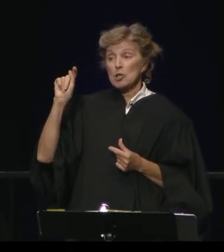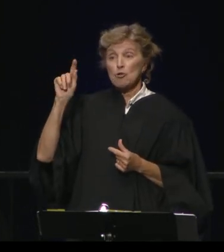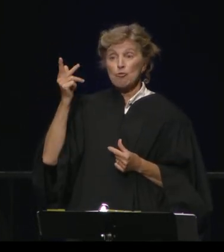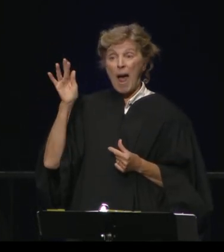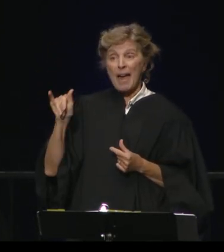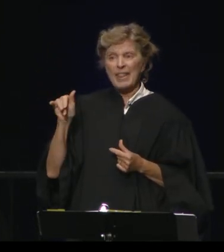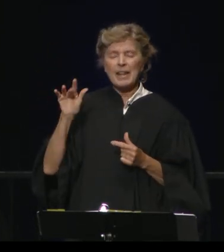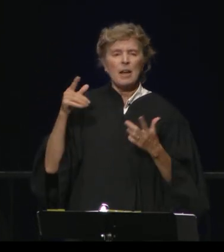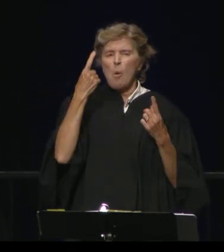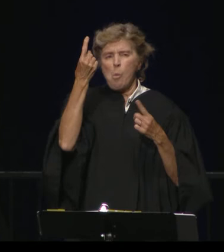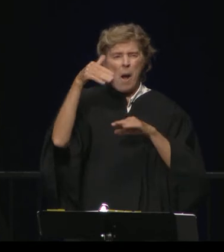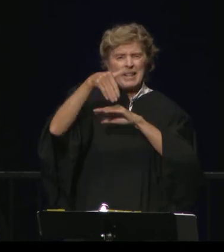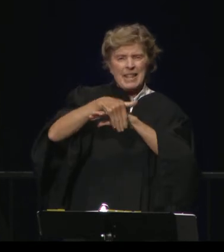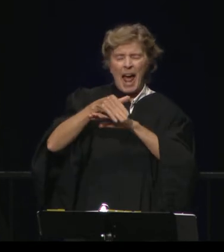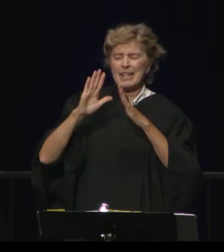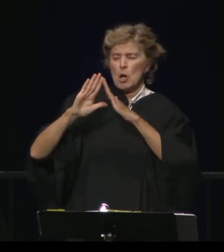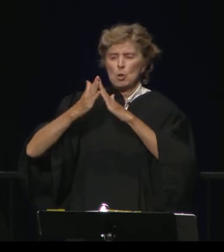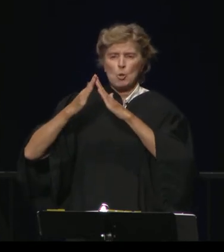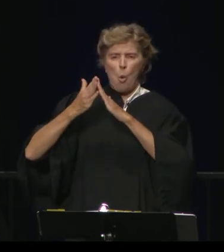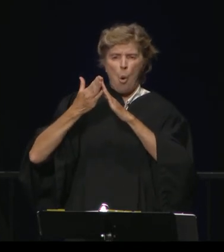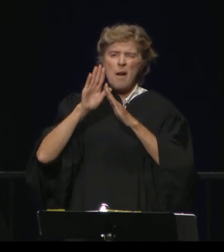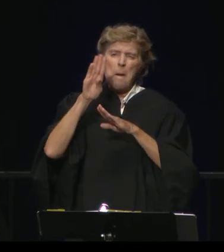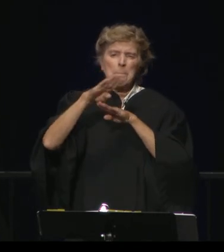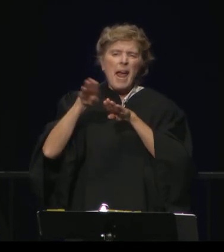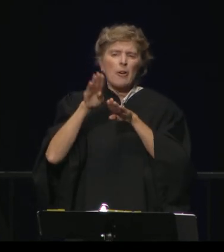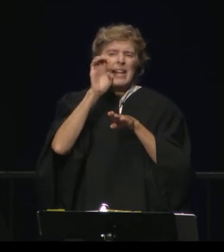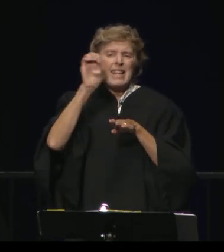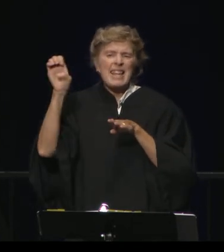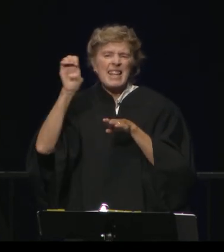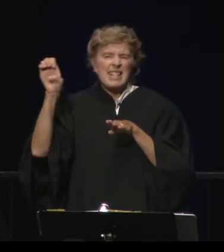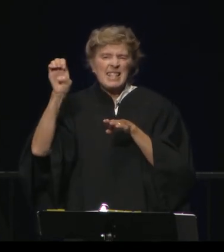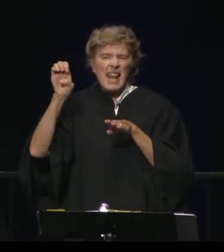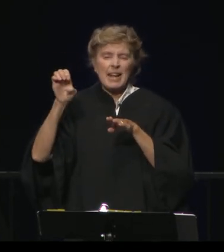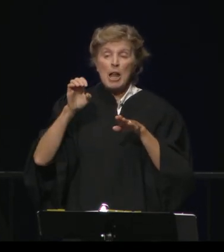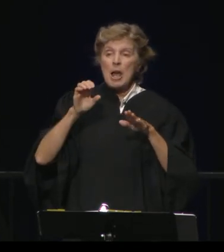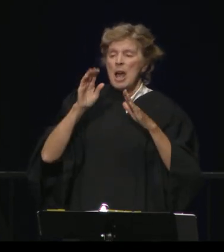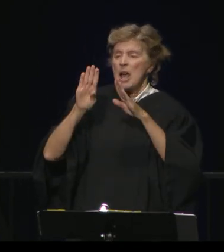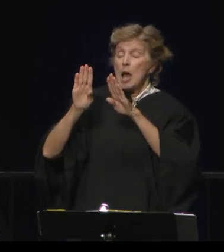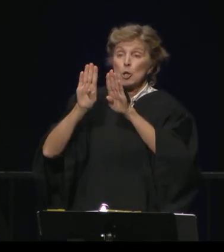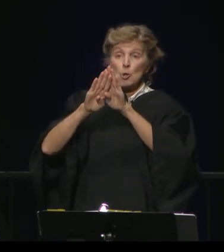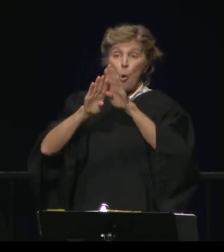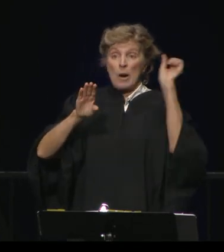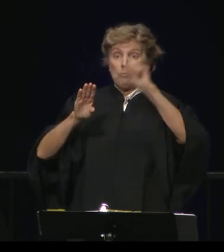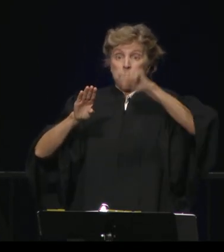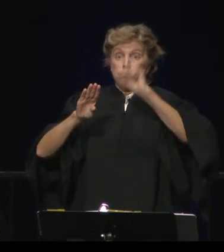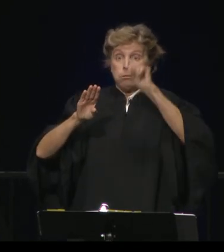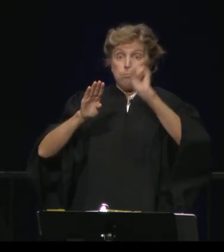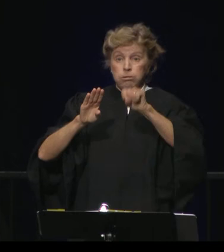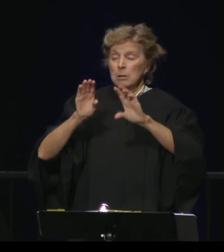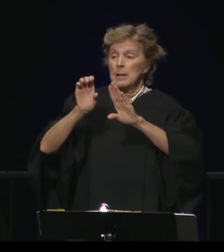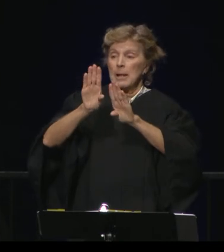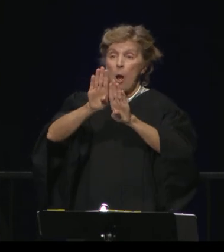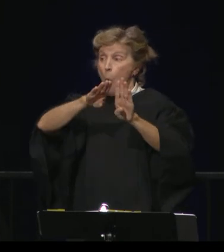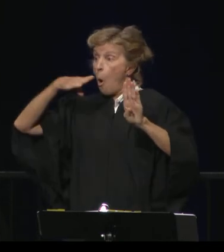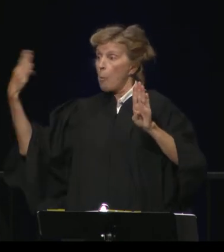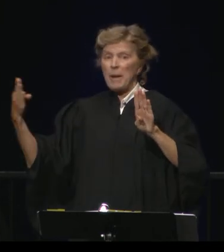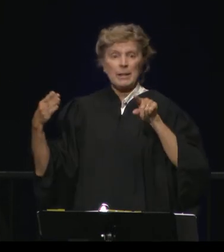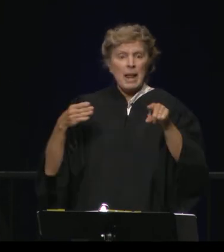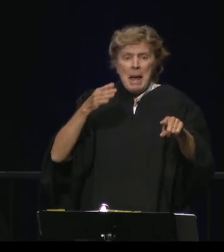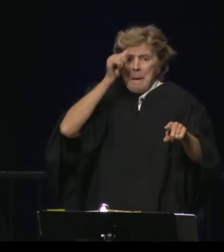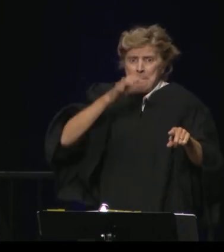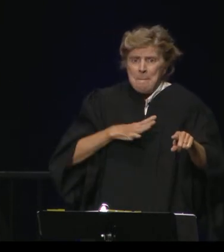home in what is now Barrie's East End to an upset man desperately in search of his wife and